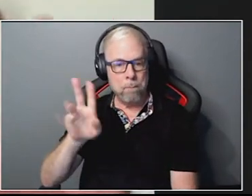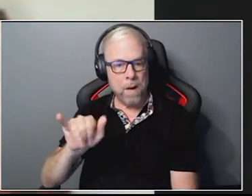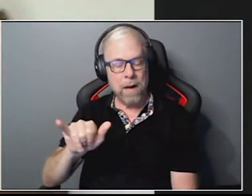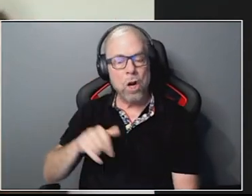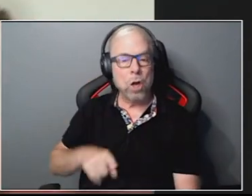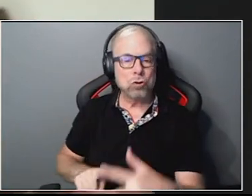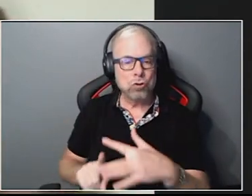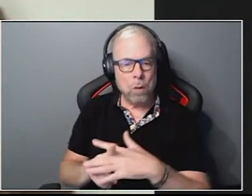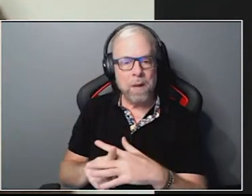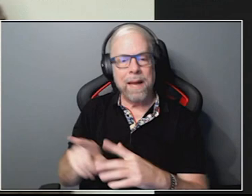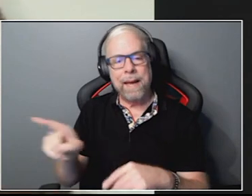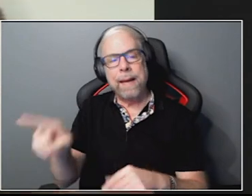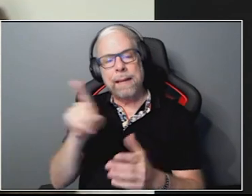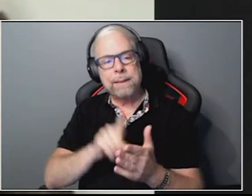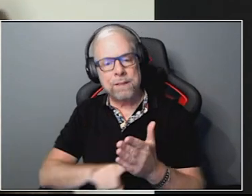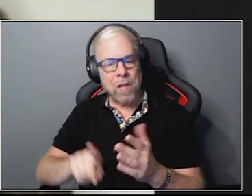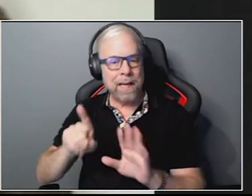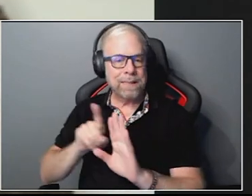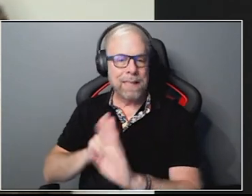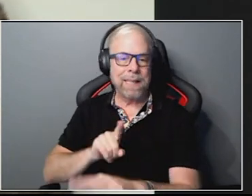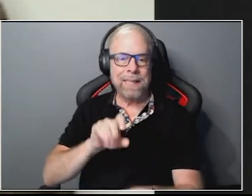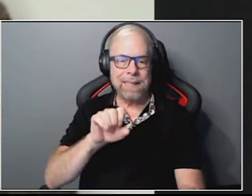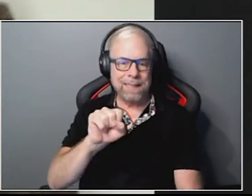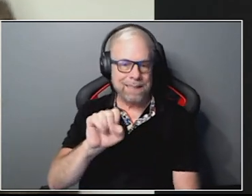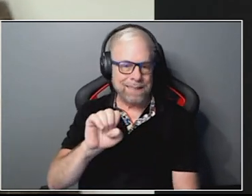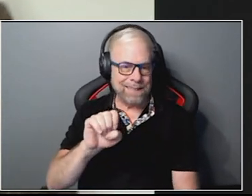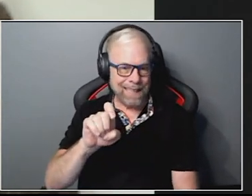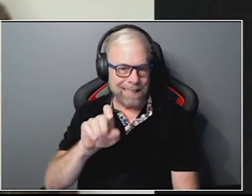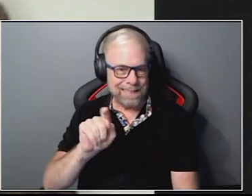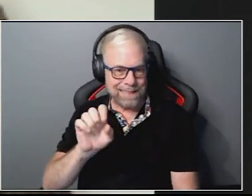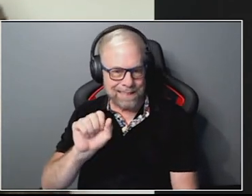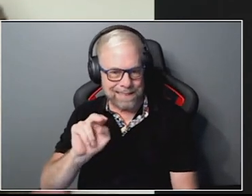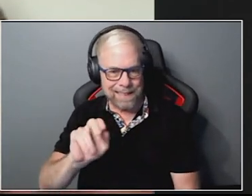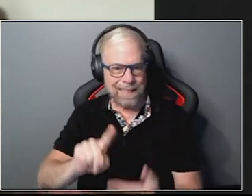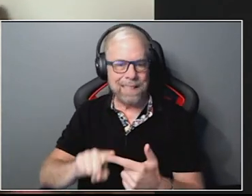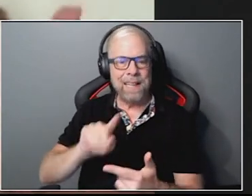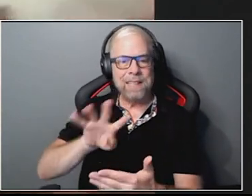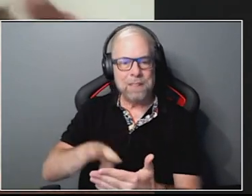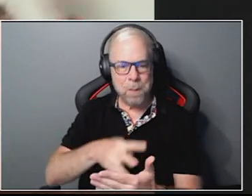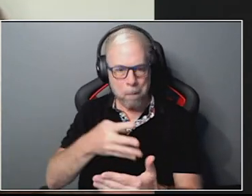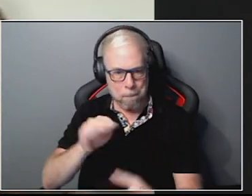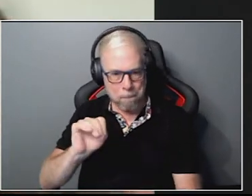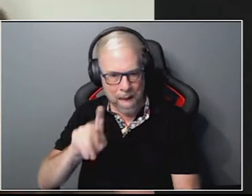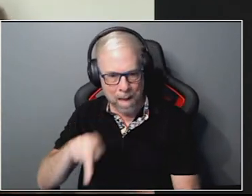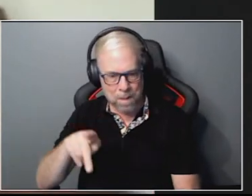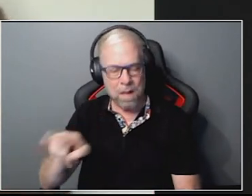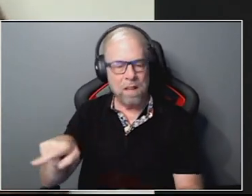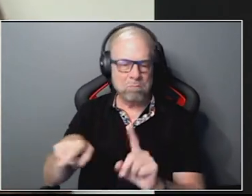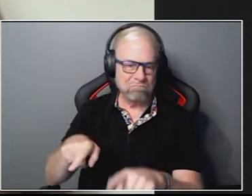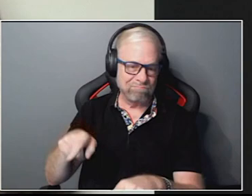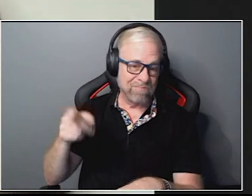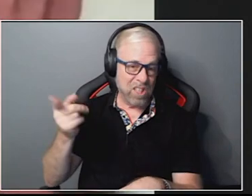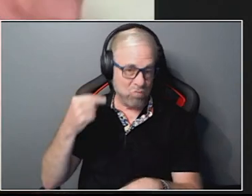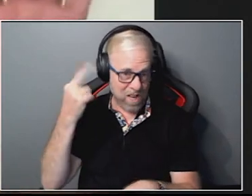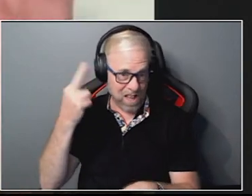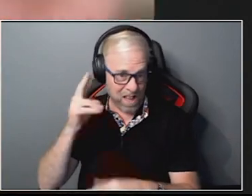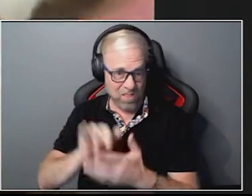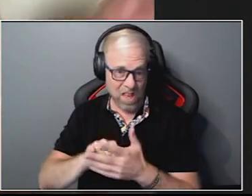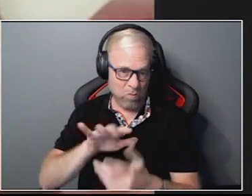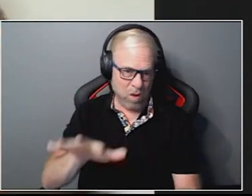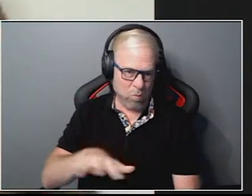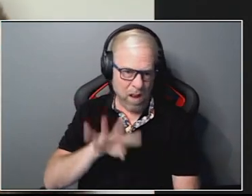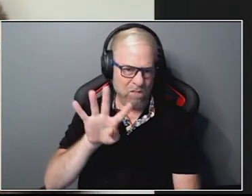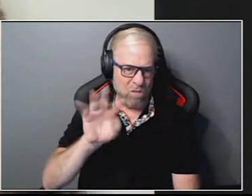he checks his charts and makes sure everything is all right and realizes that we're only like 40 some odd miles out. So he tells me